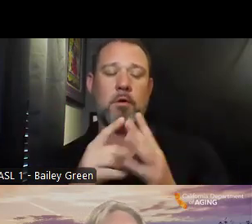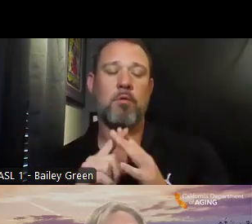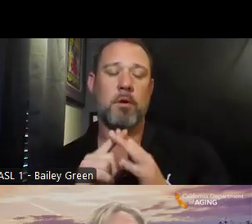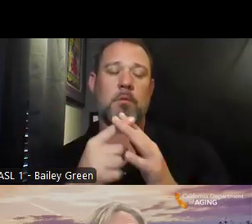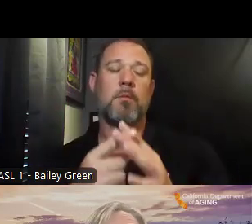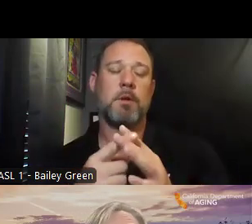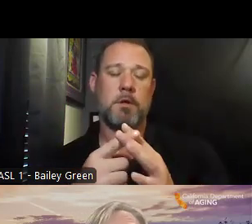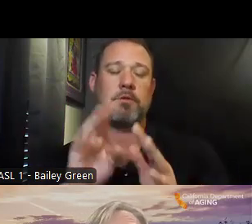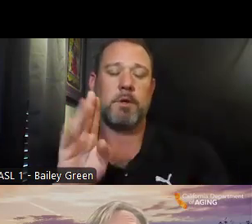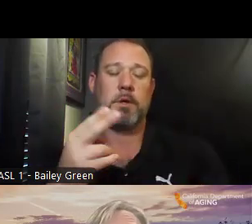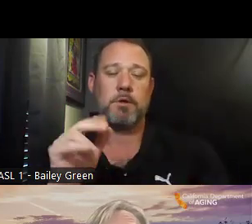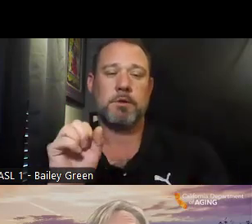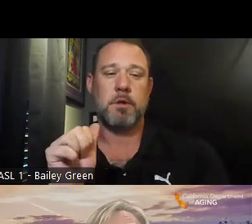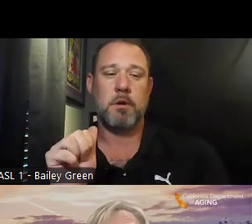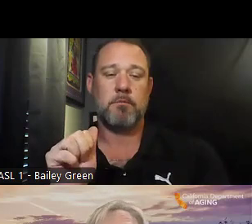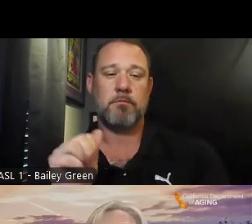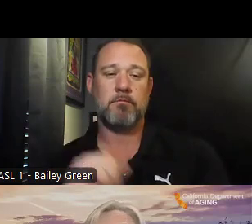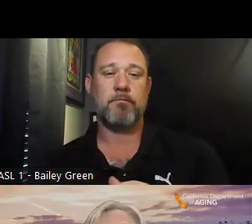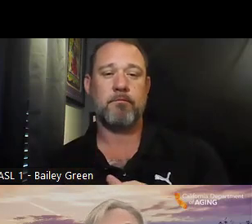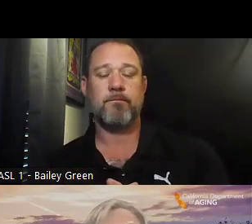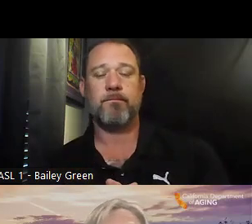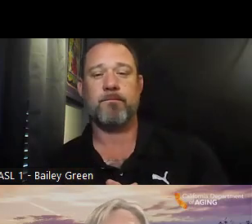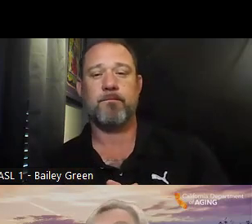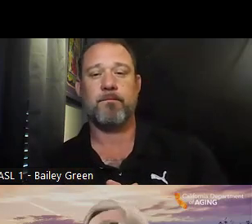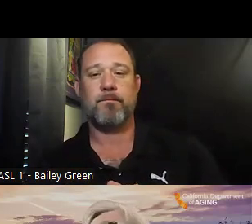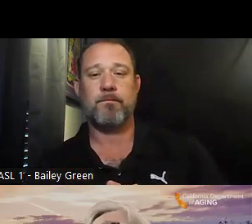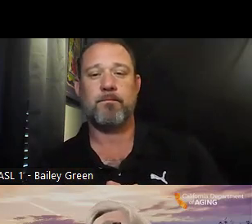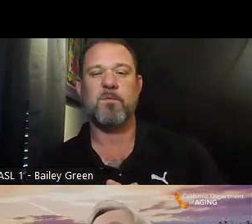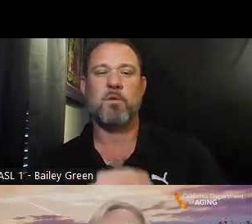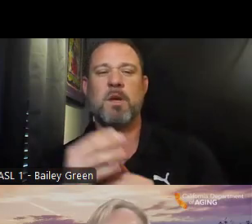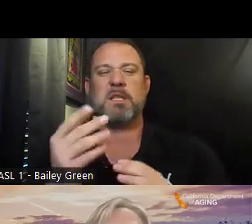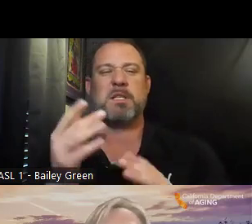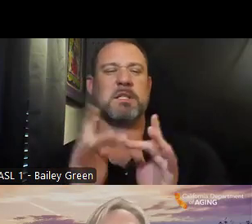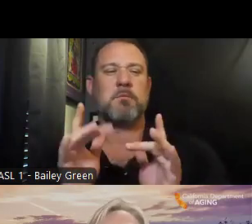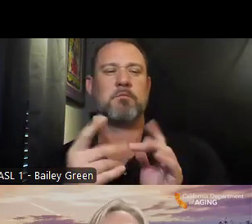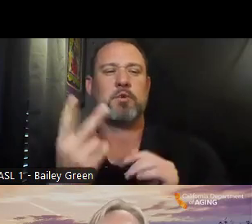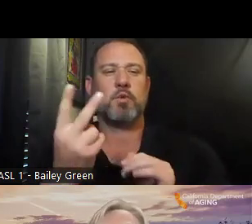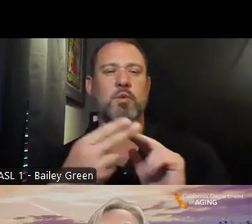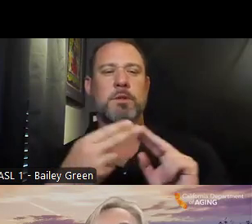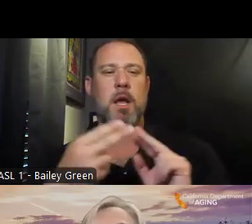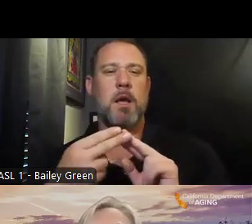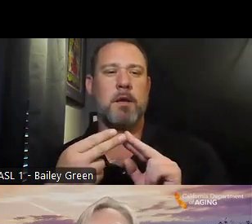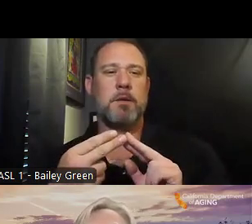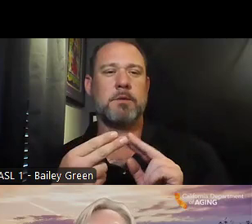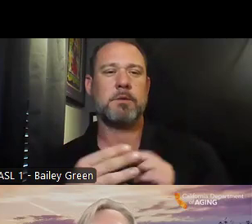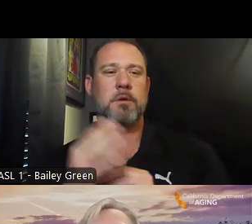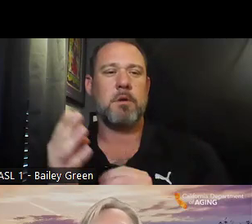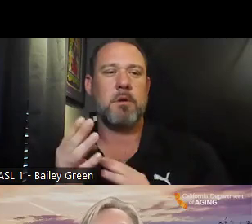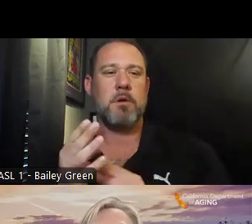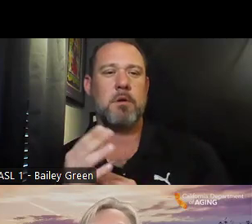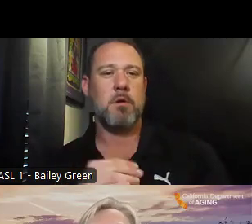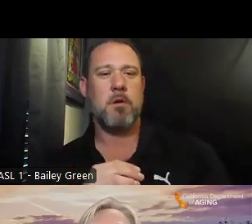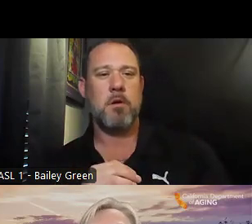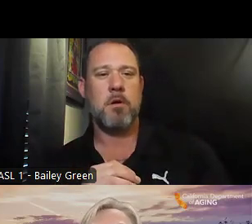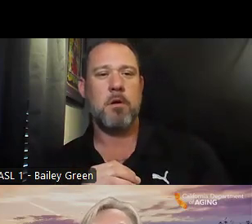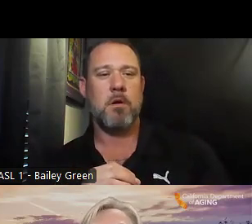implementation of BHSA, or Behavioral Health Services Act. And we can skip forward 2 slides. So just as an overview,